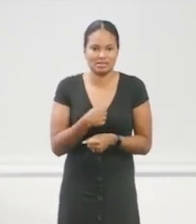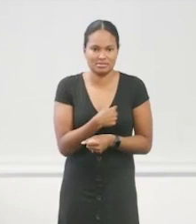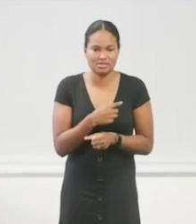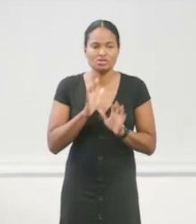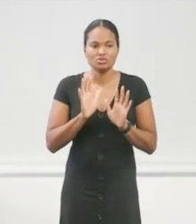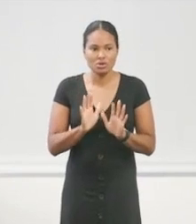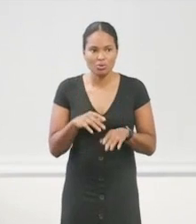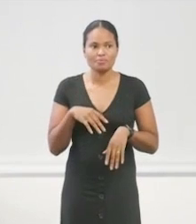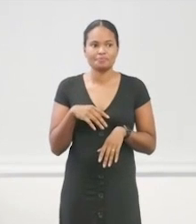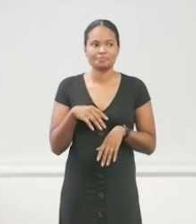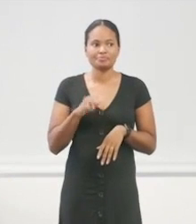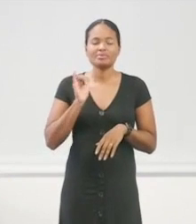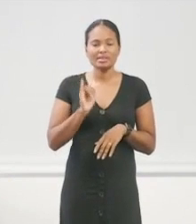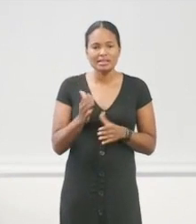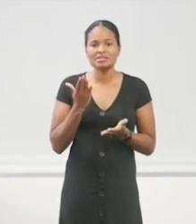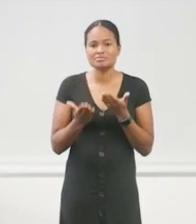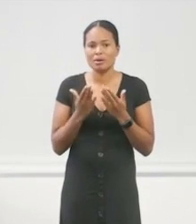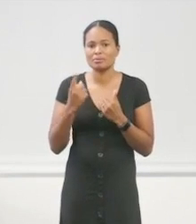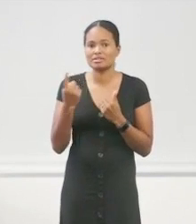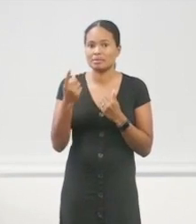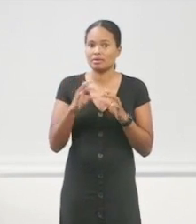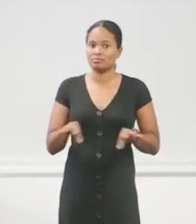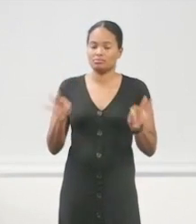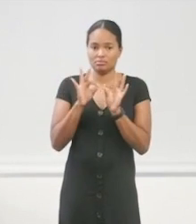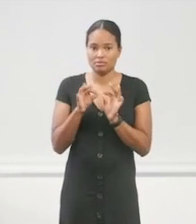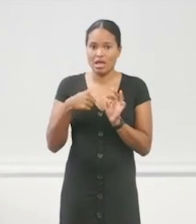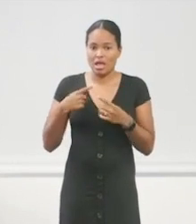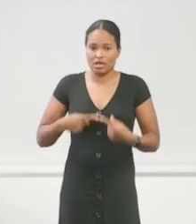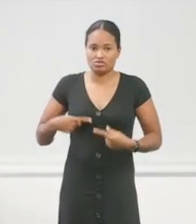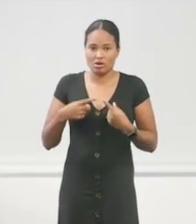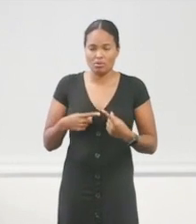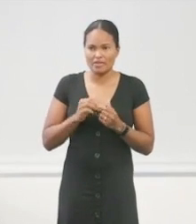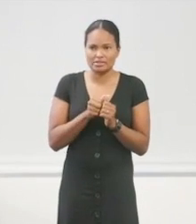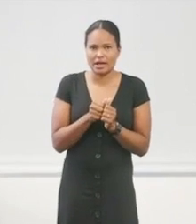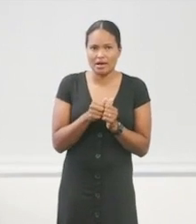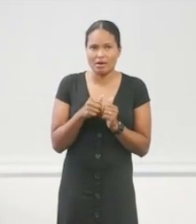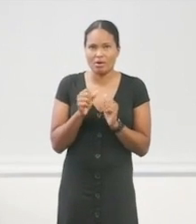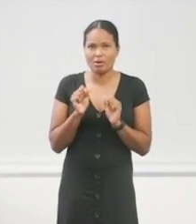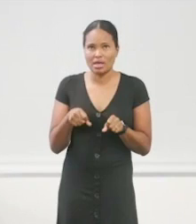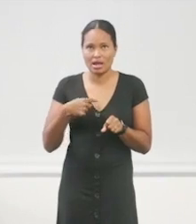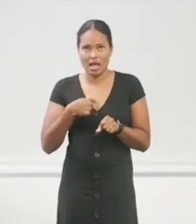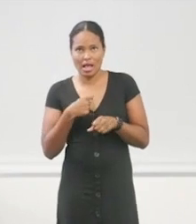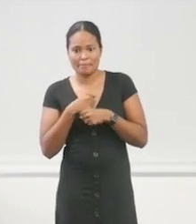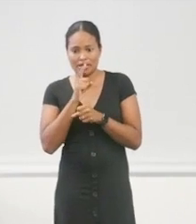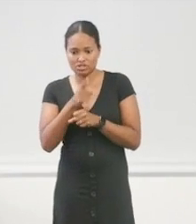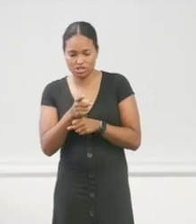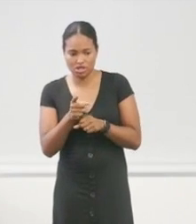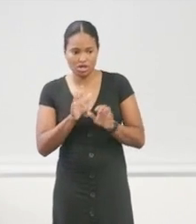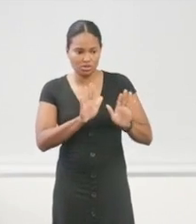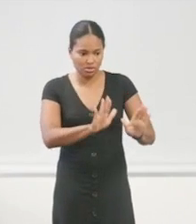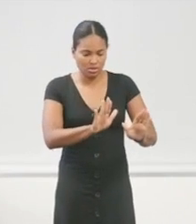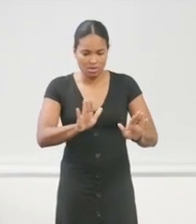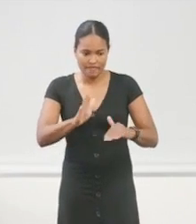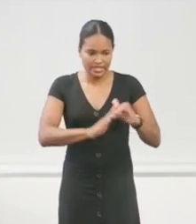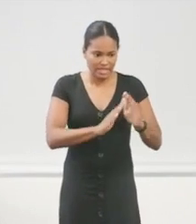And so that is probably one of the biggest elements that I struggle with, is how do we ensure the safety,